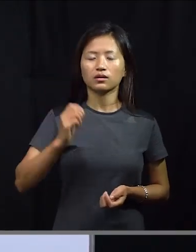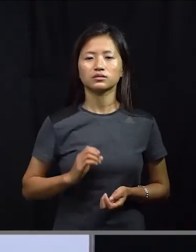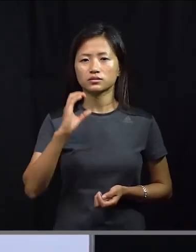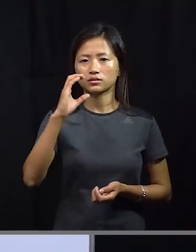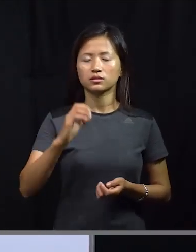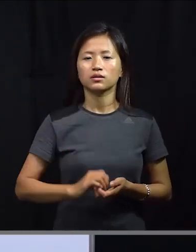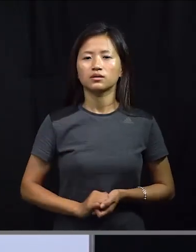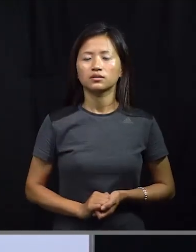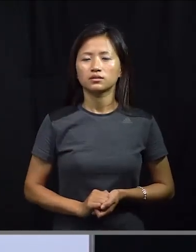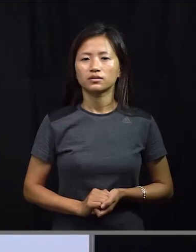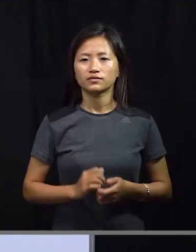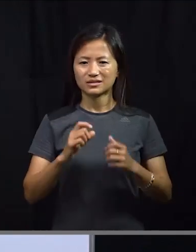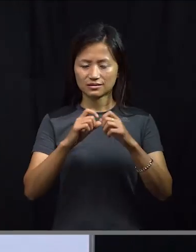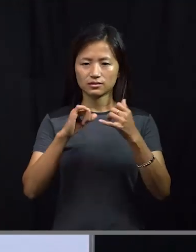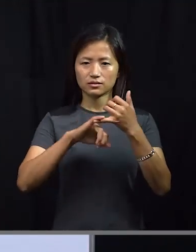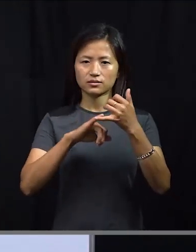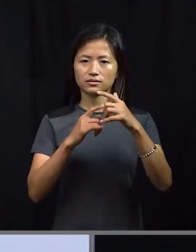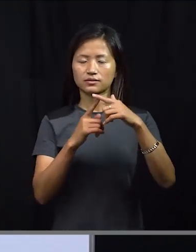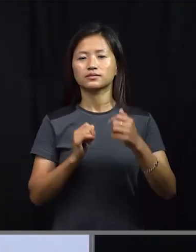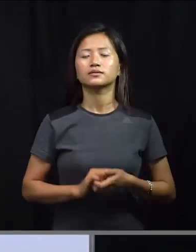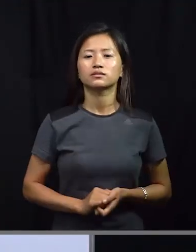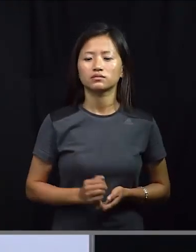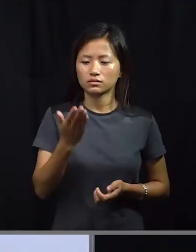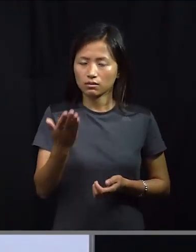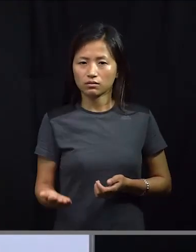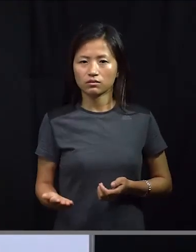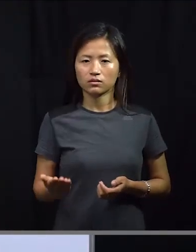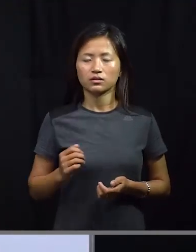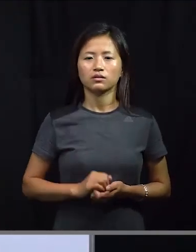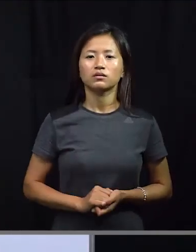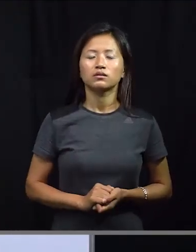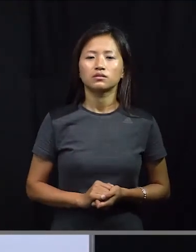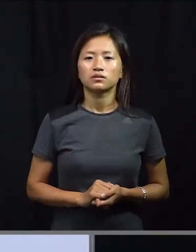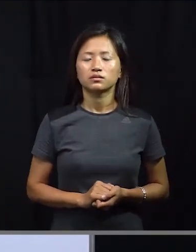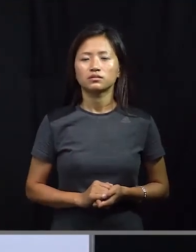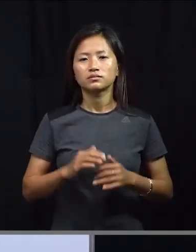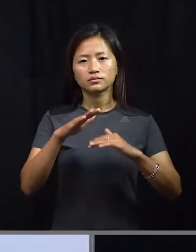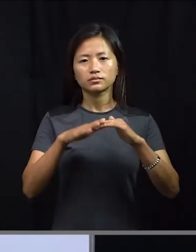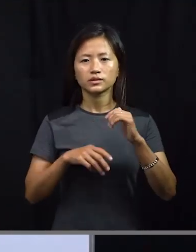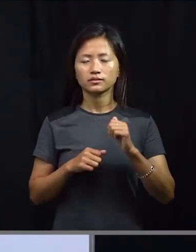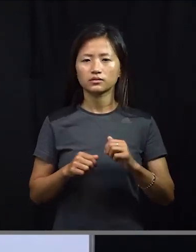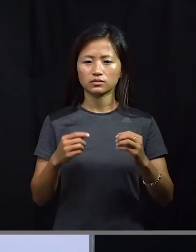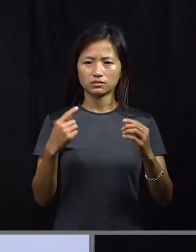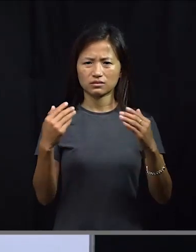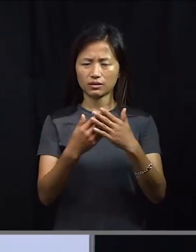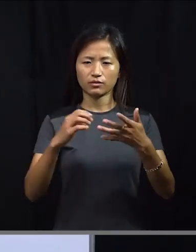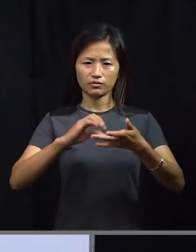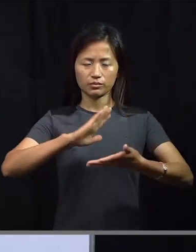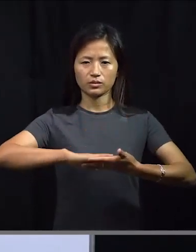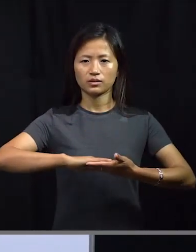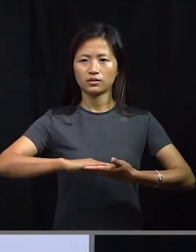if the status of the women is low, okay, the caste of the women is low, then this type of marriage is called